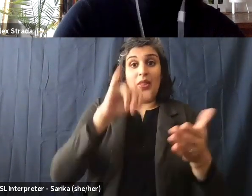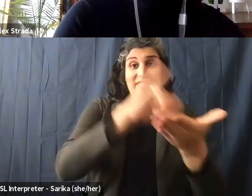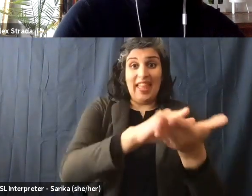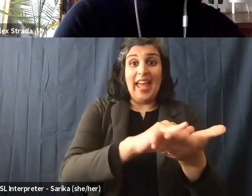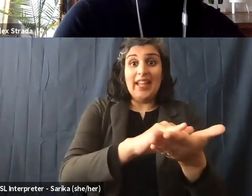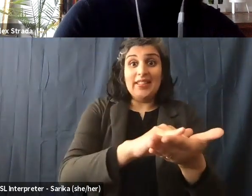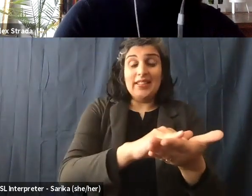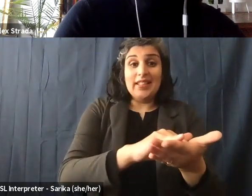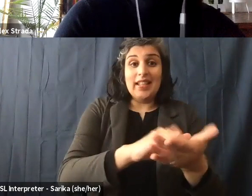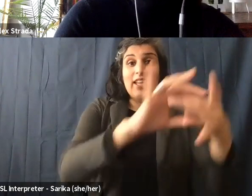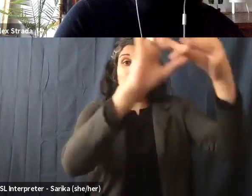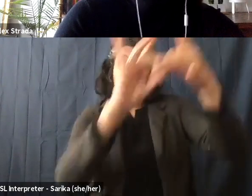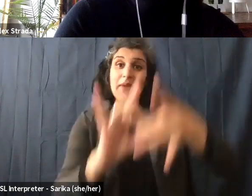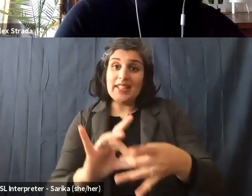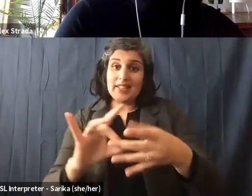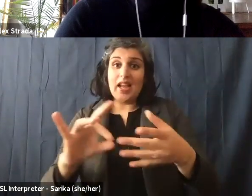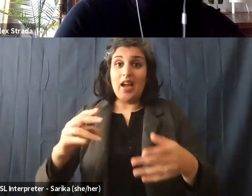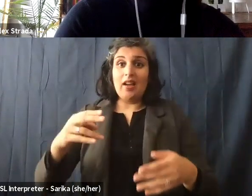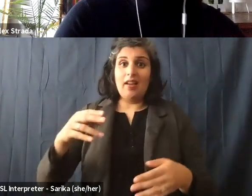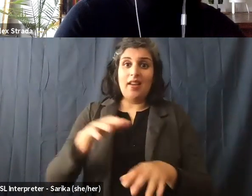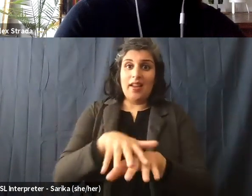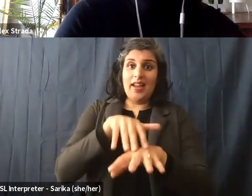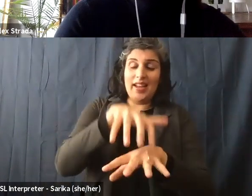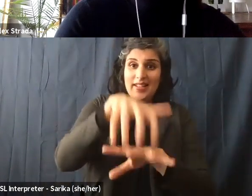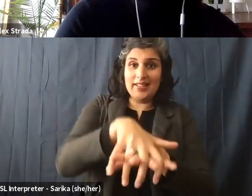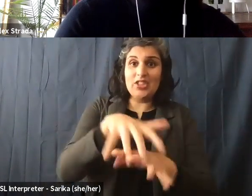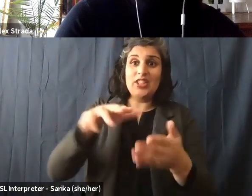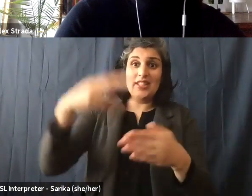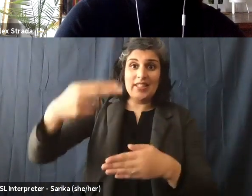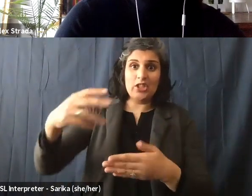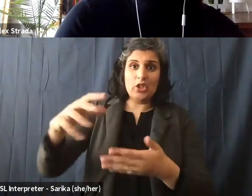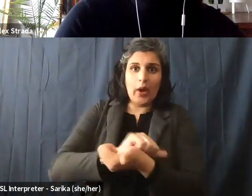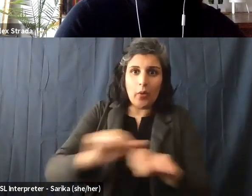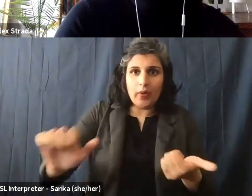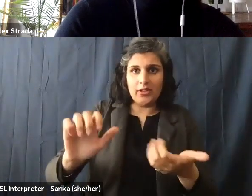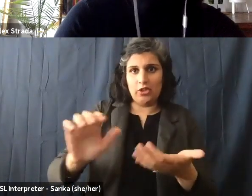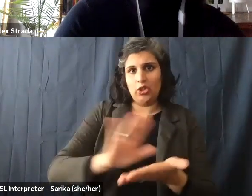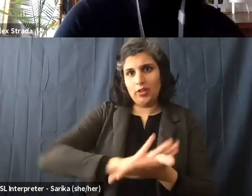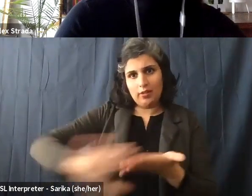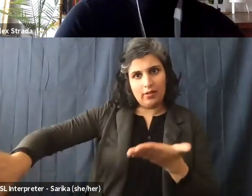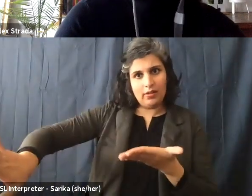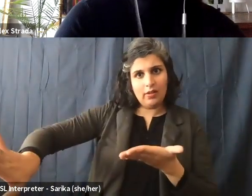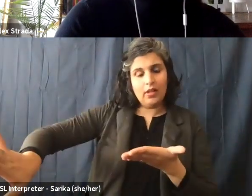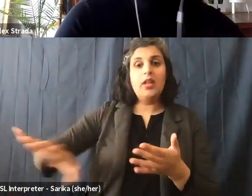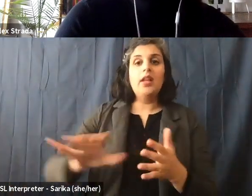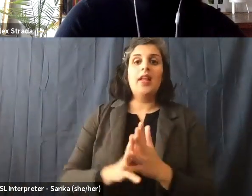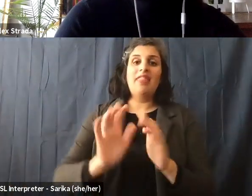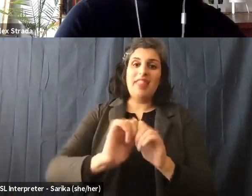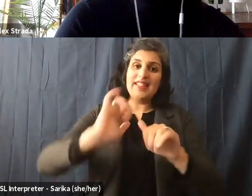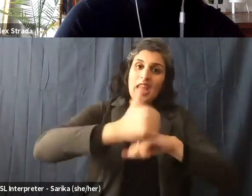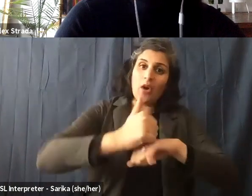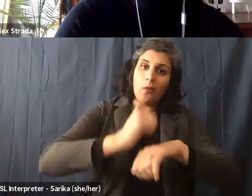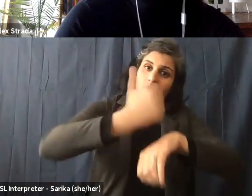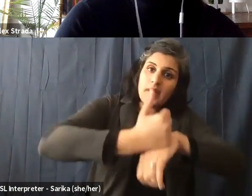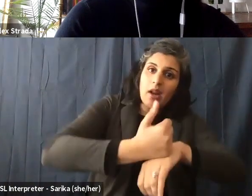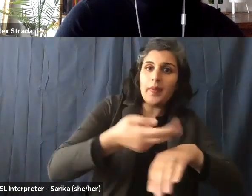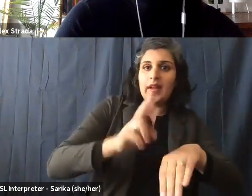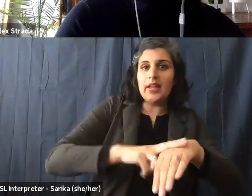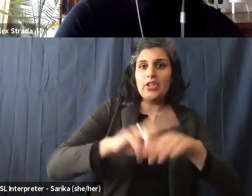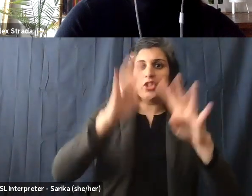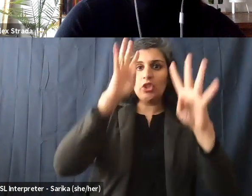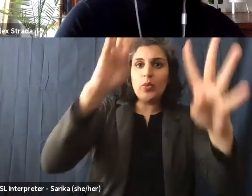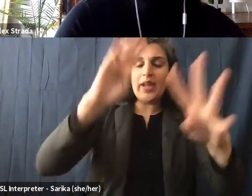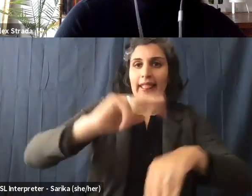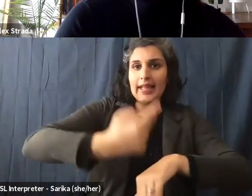Because if you think of the violence that was necessarily involved in creating the nation, you really undo